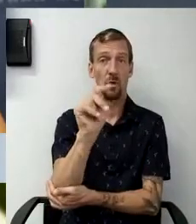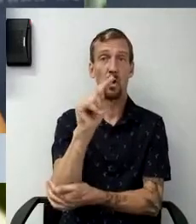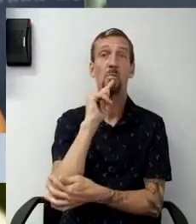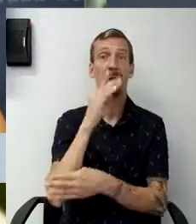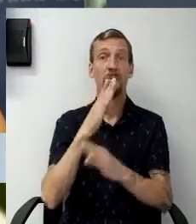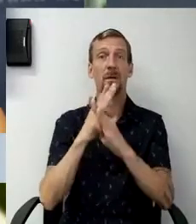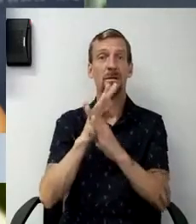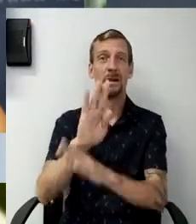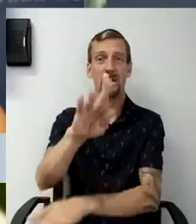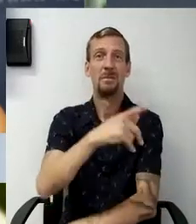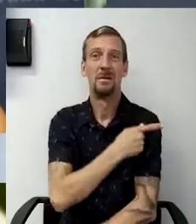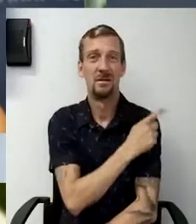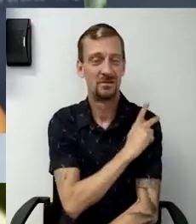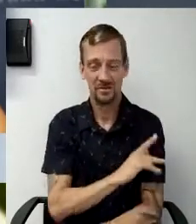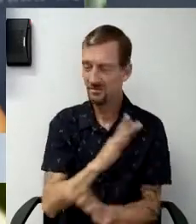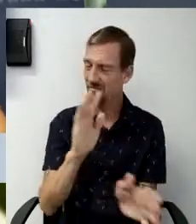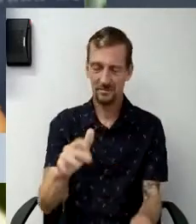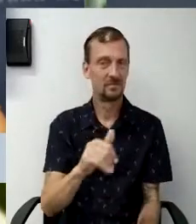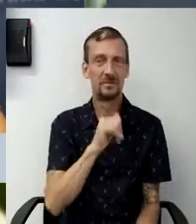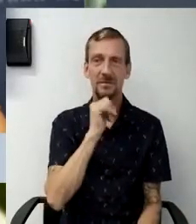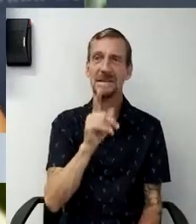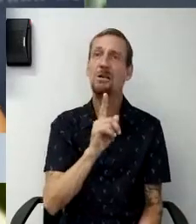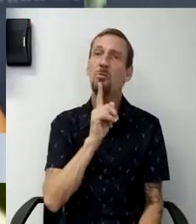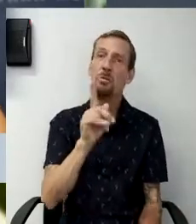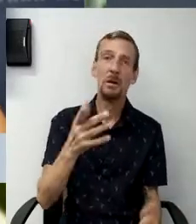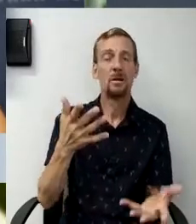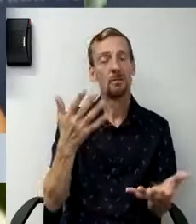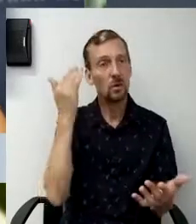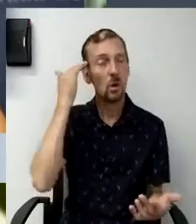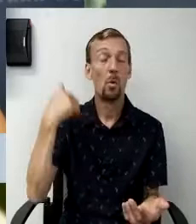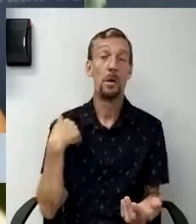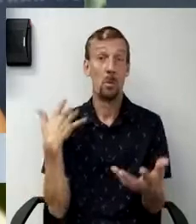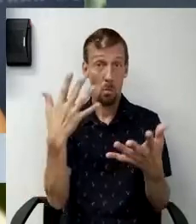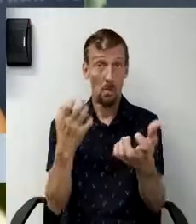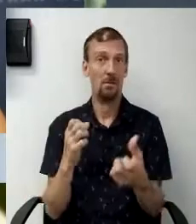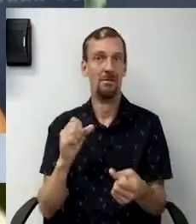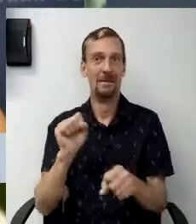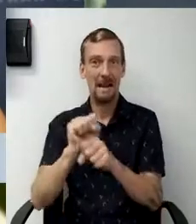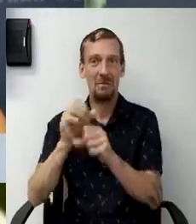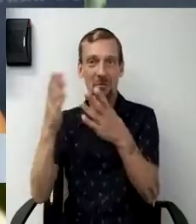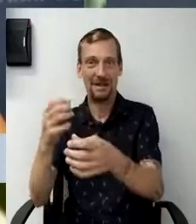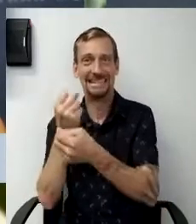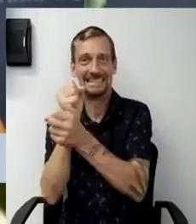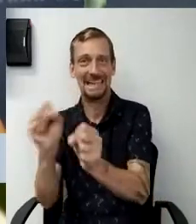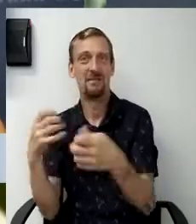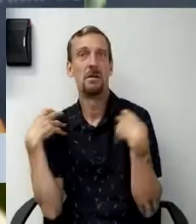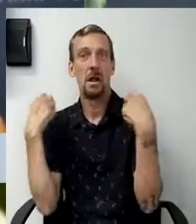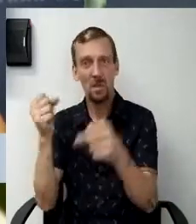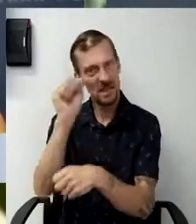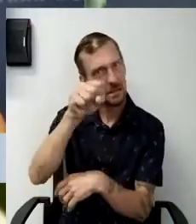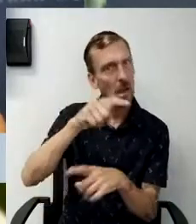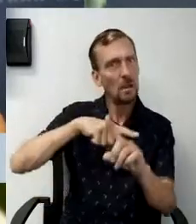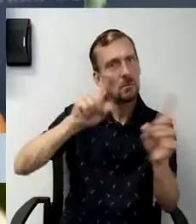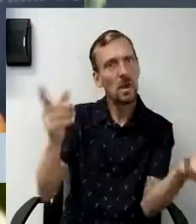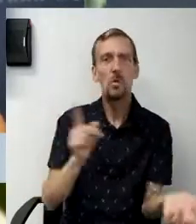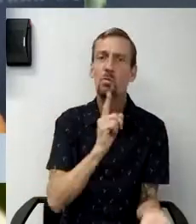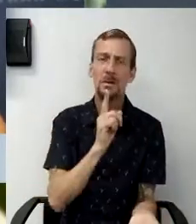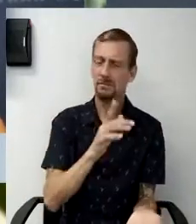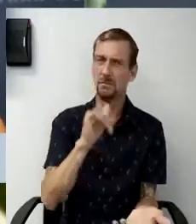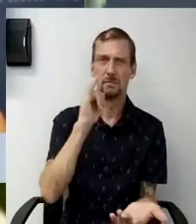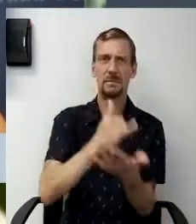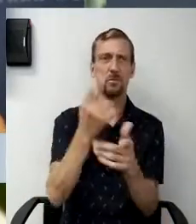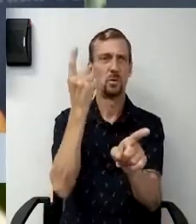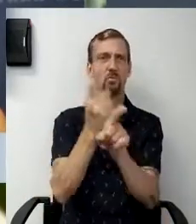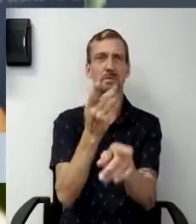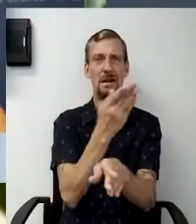our patients. It's not to, although we want our employees to be safe and healthy, it really it was the right